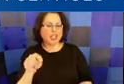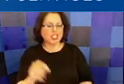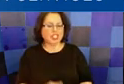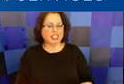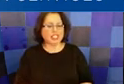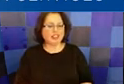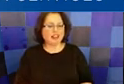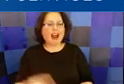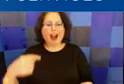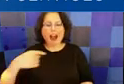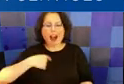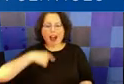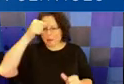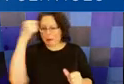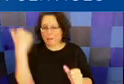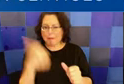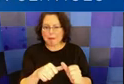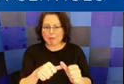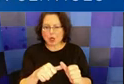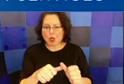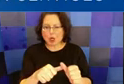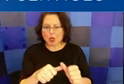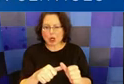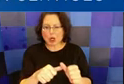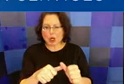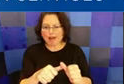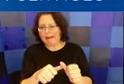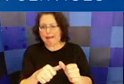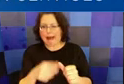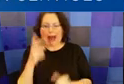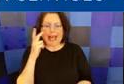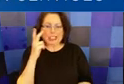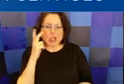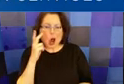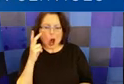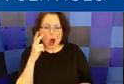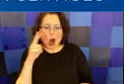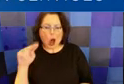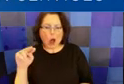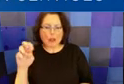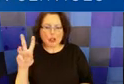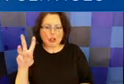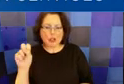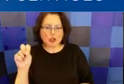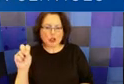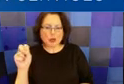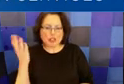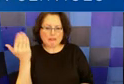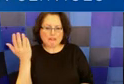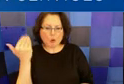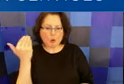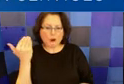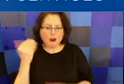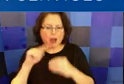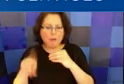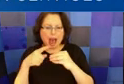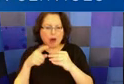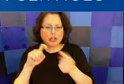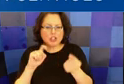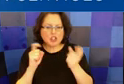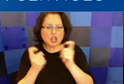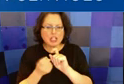I remember seeing something in the news a while back about kind of changing the